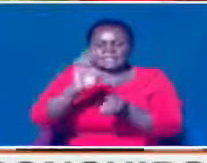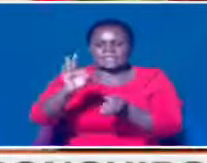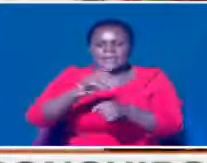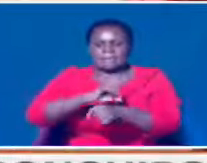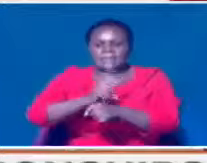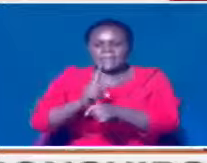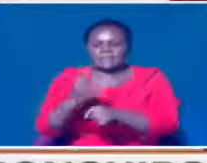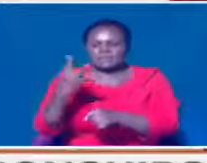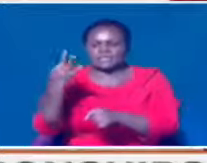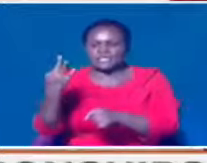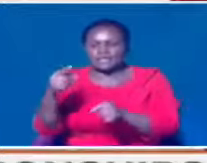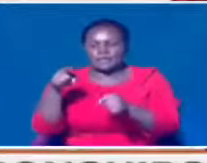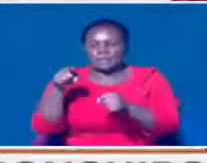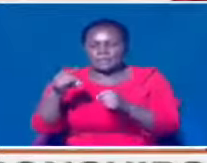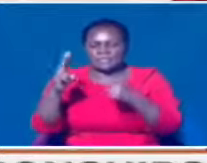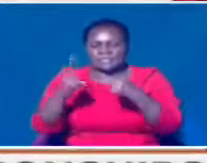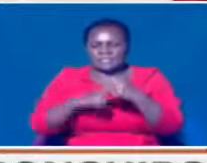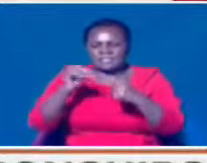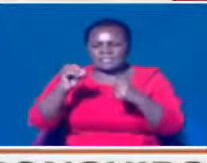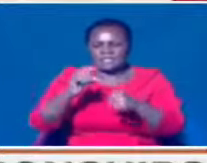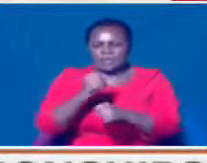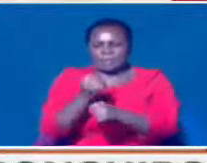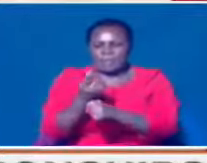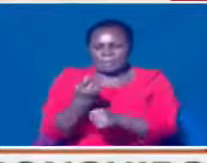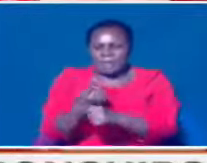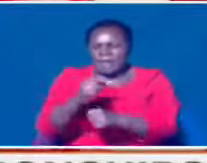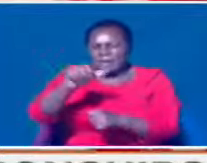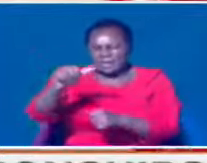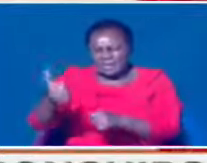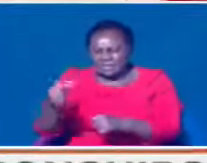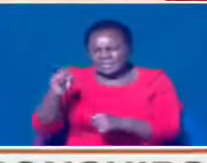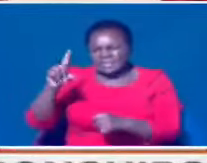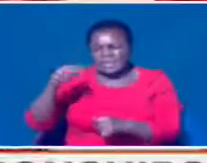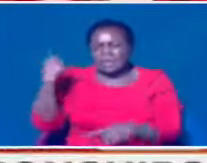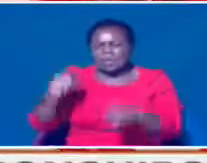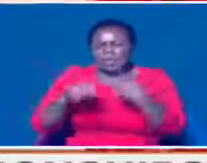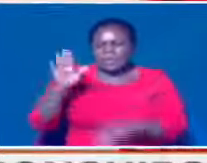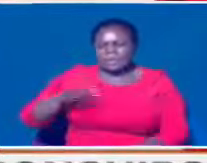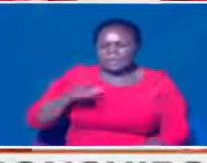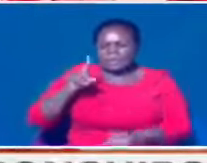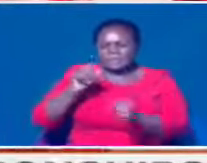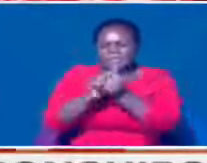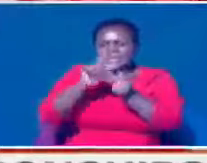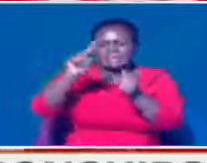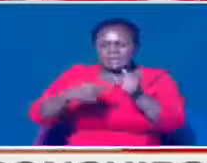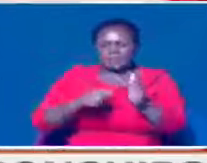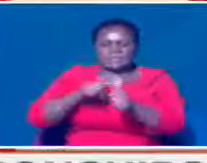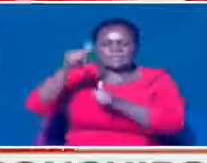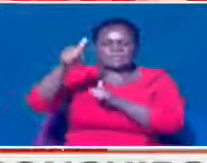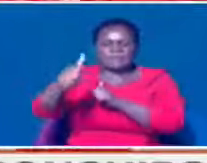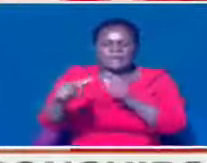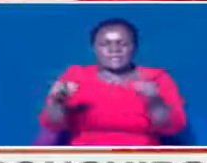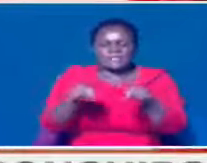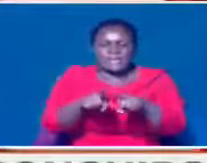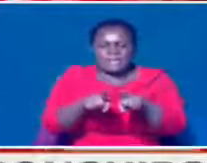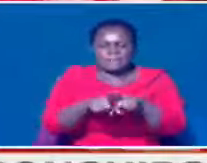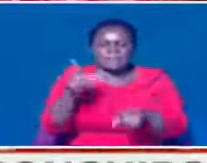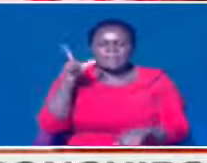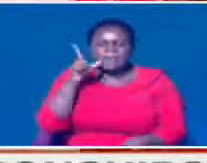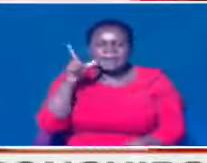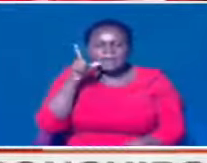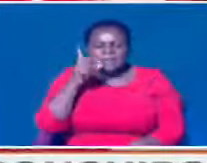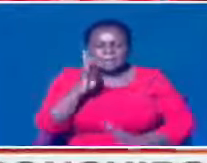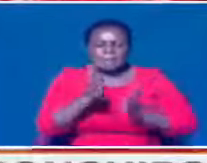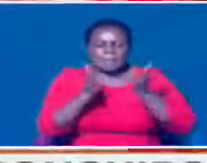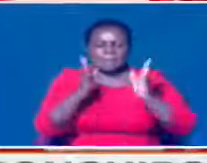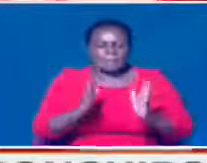13 minutes 43.70 seconds. Sela Jepleting won the women's 10,000 meter race as London marathon runners